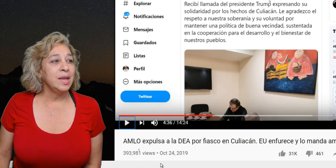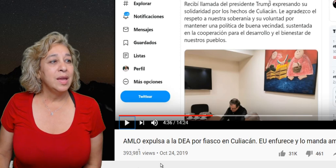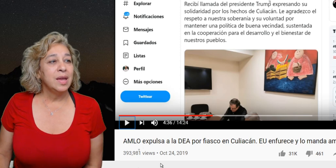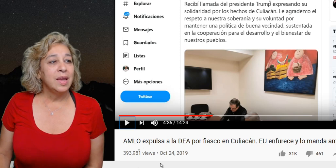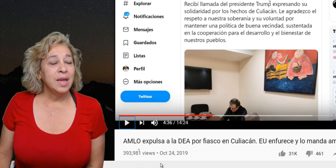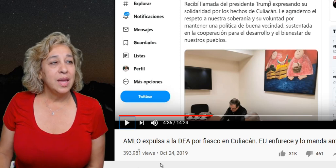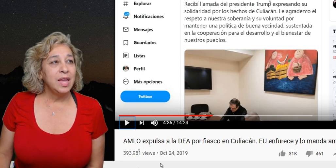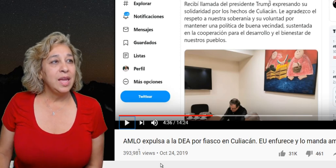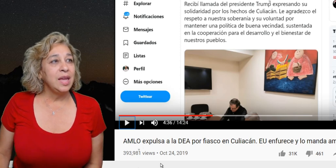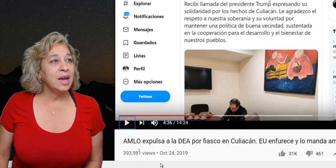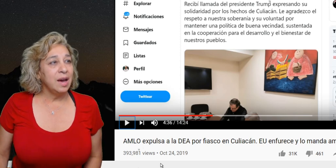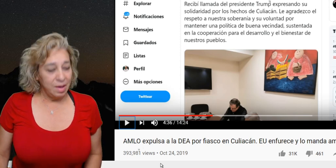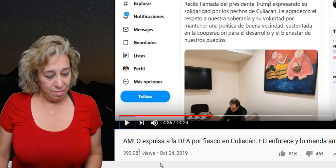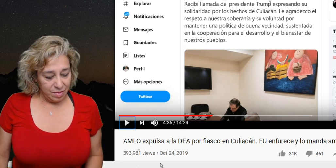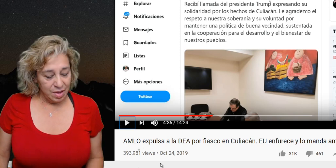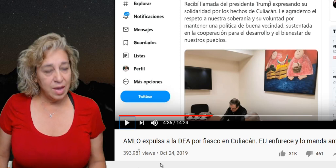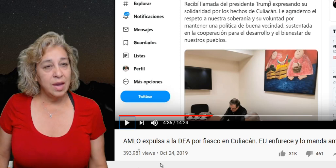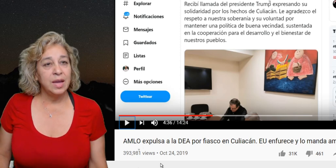why he